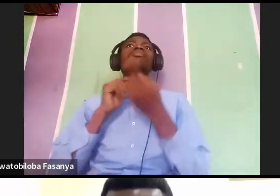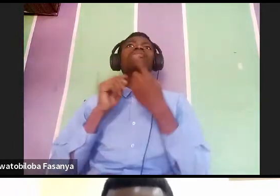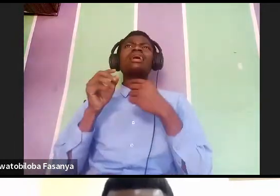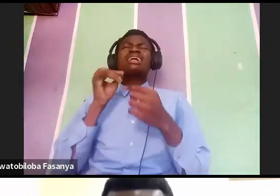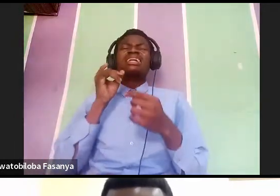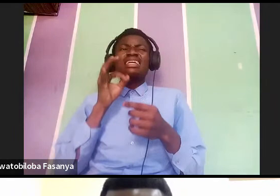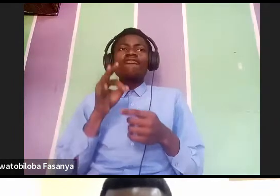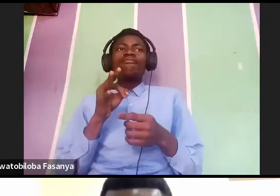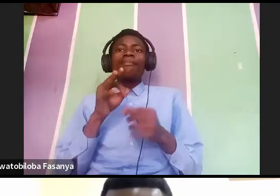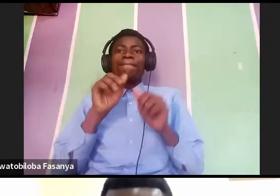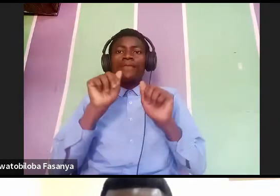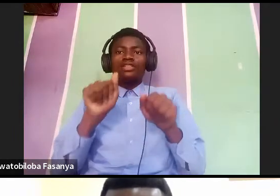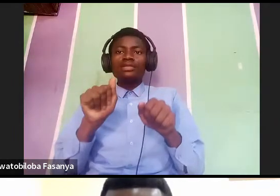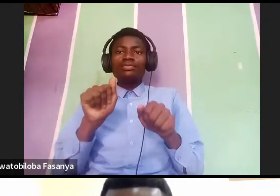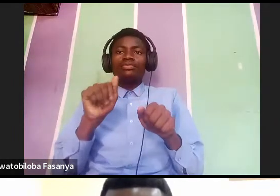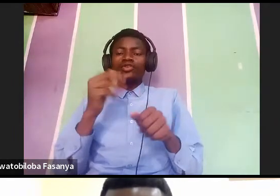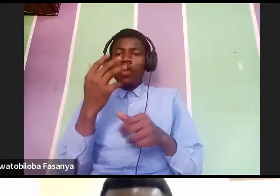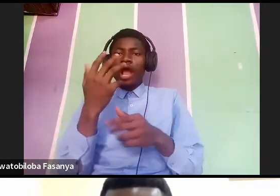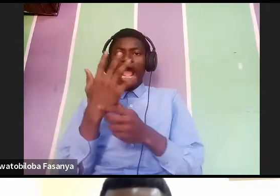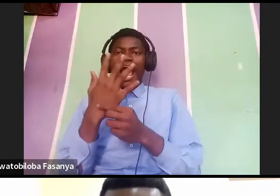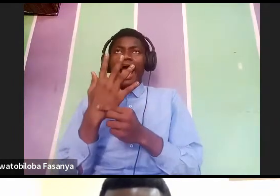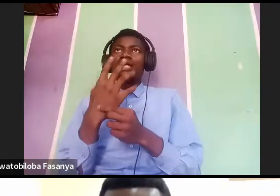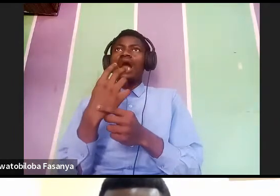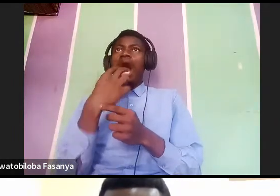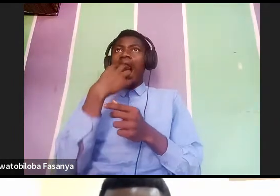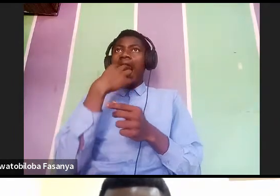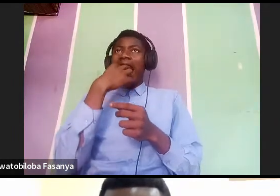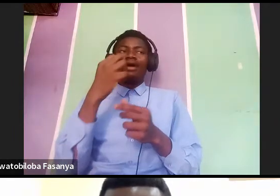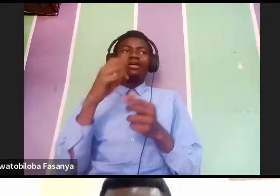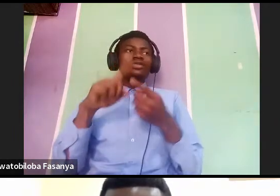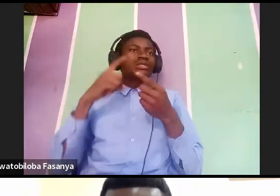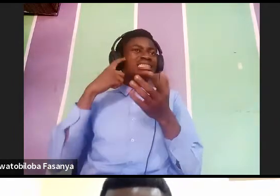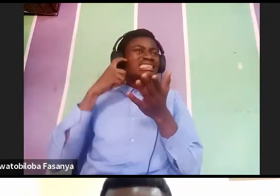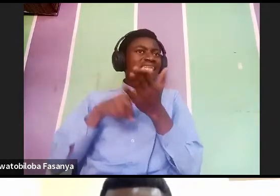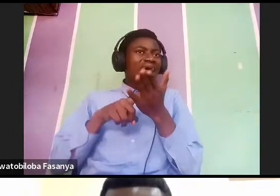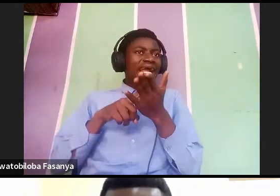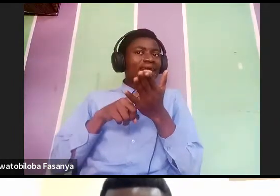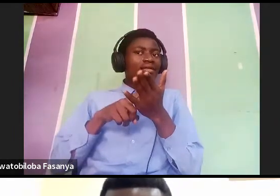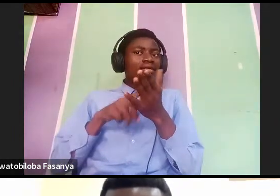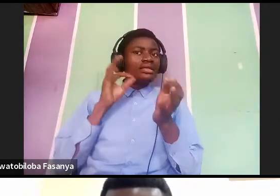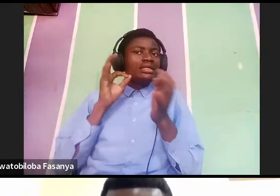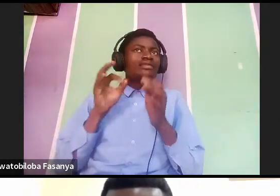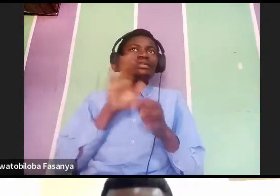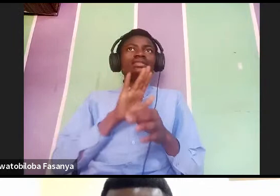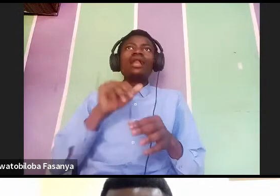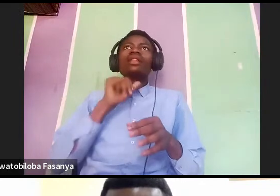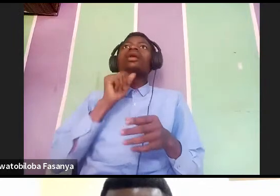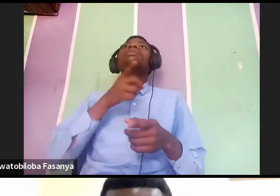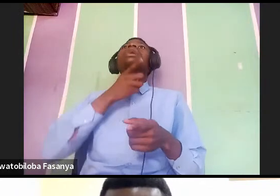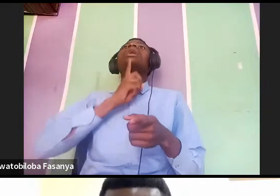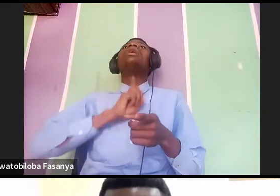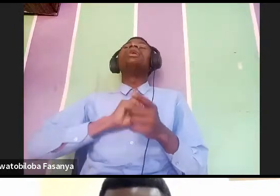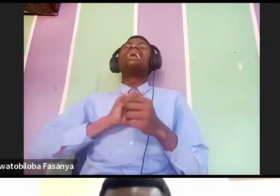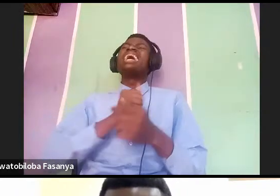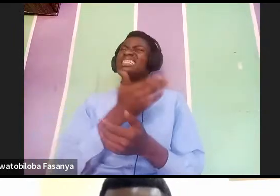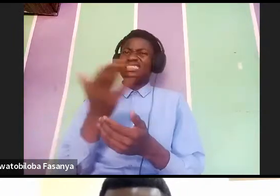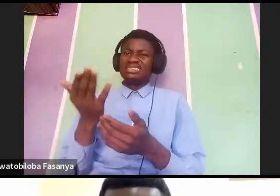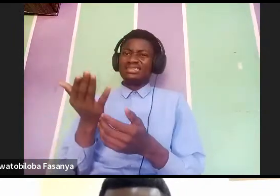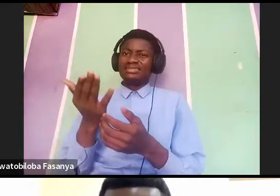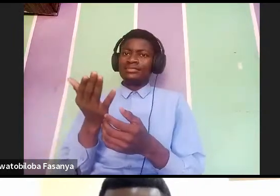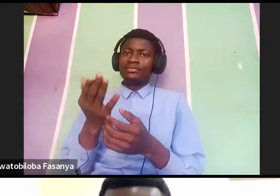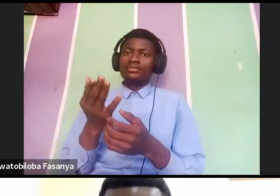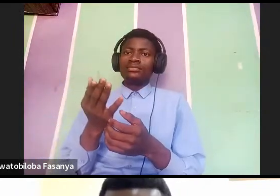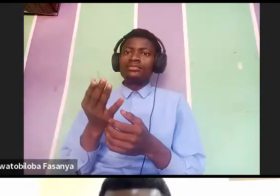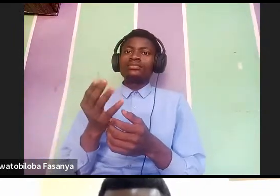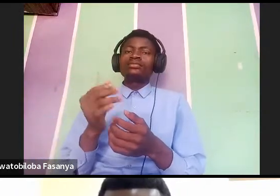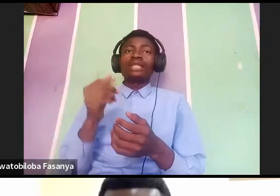that there is nothing that the child has ingested. That's for children and top. So I think, by and large, we should